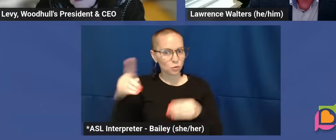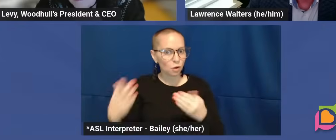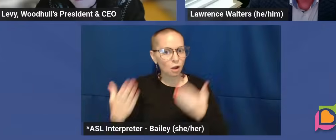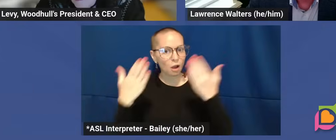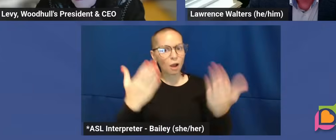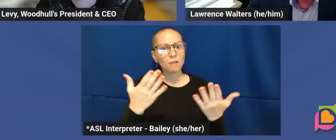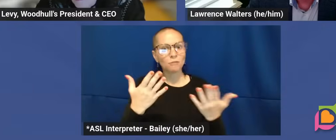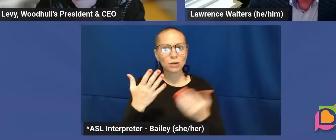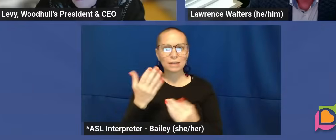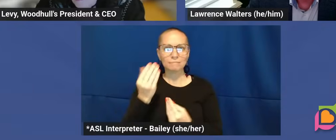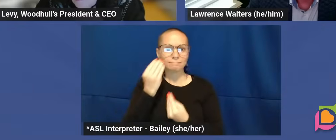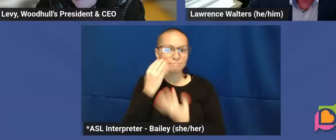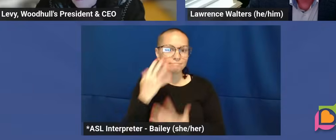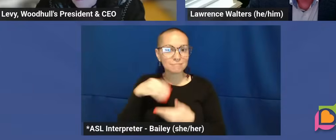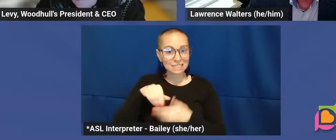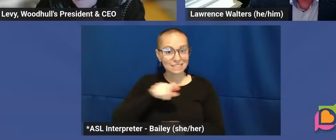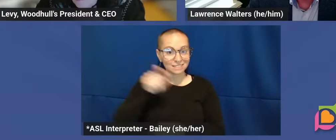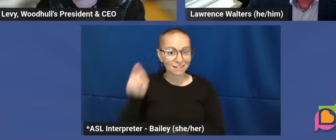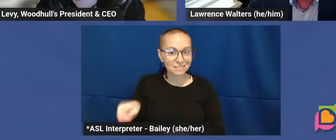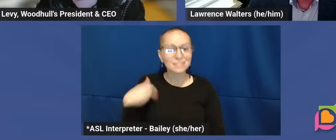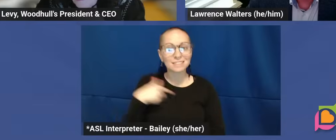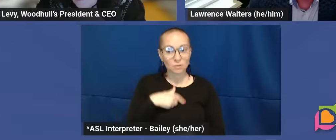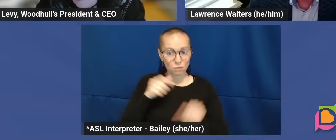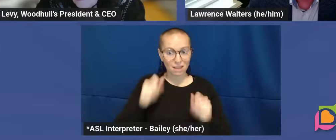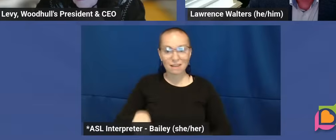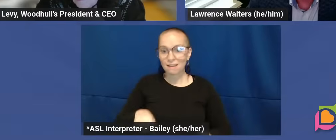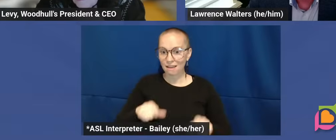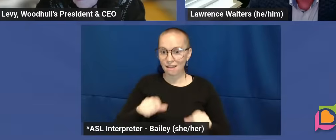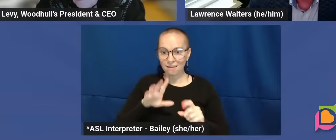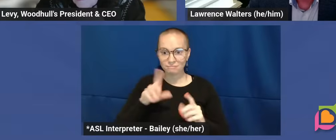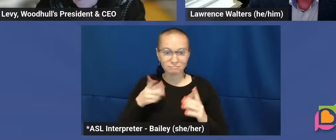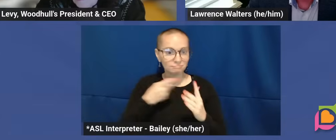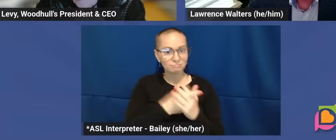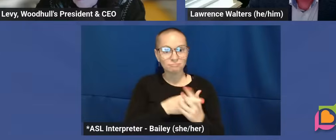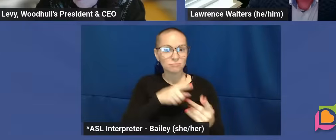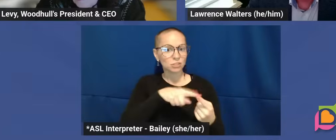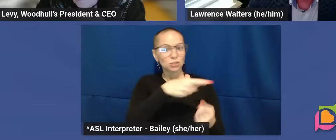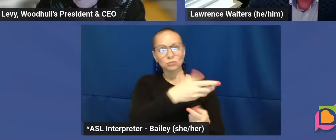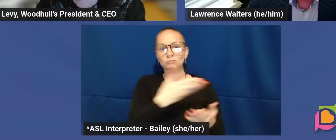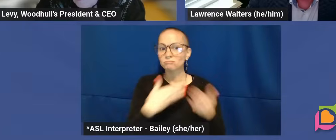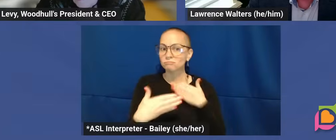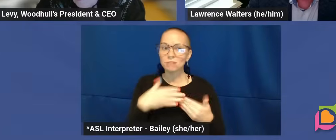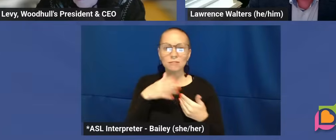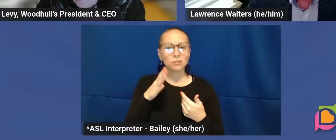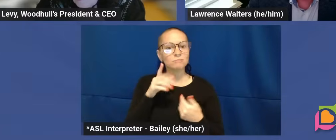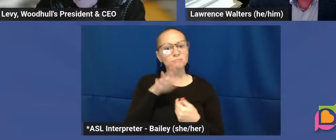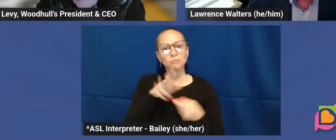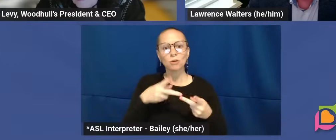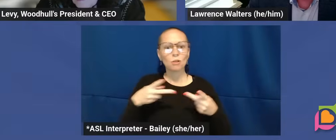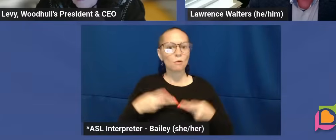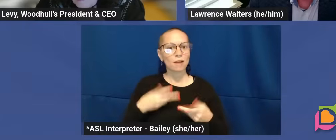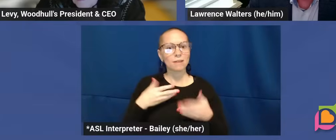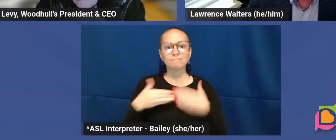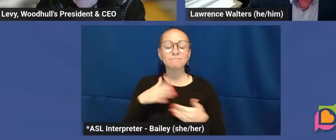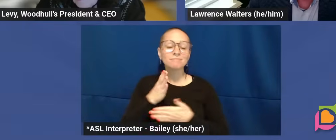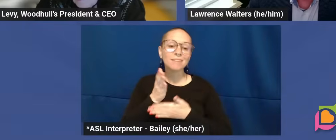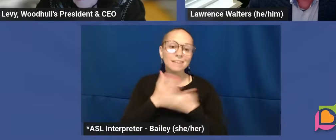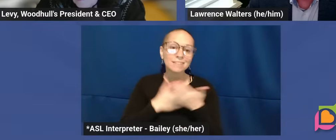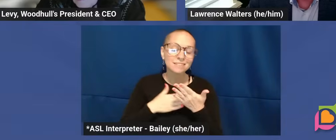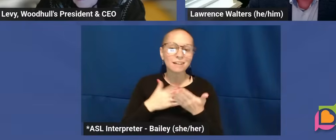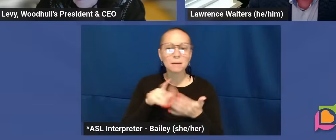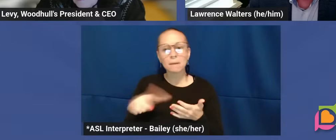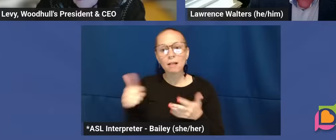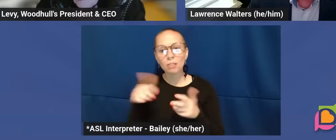the content in Texas, we can come after you no matter where you're located. There are some practical